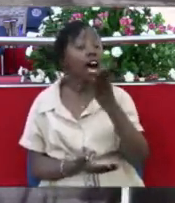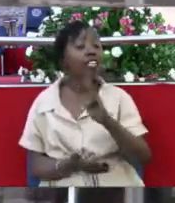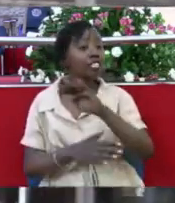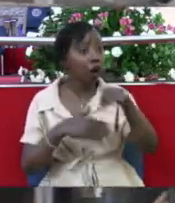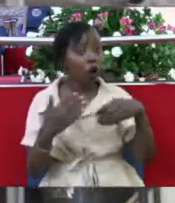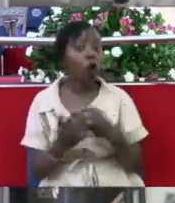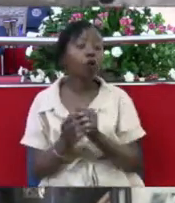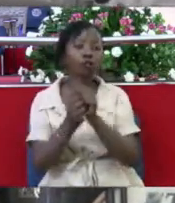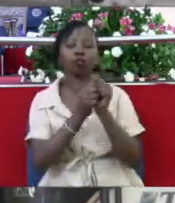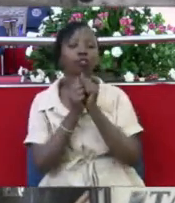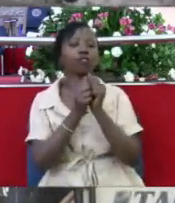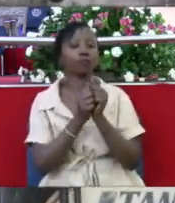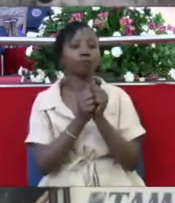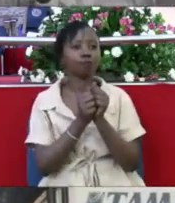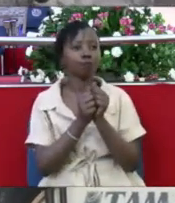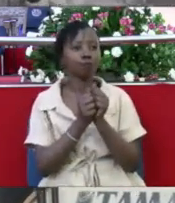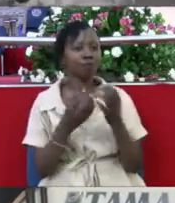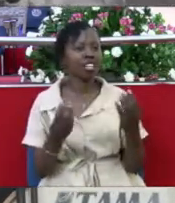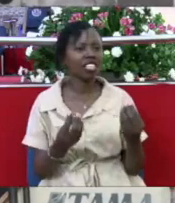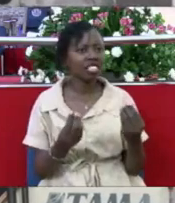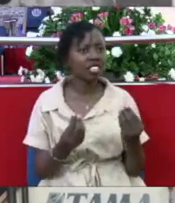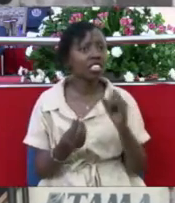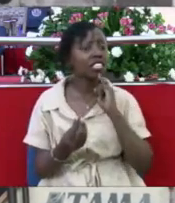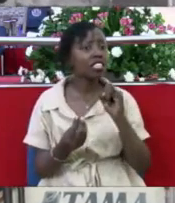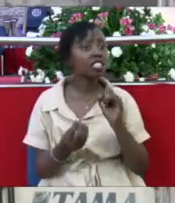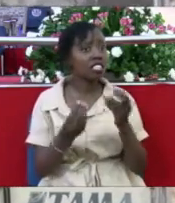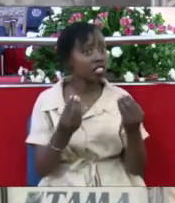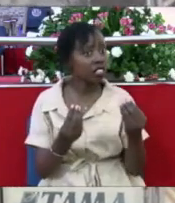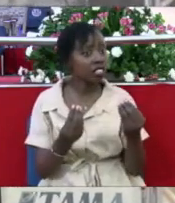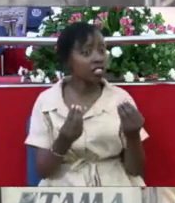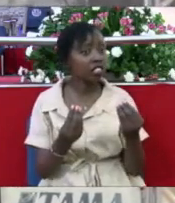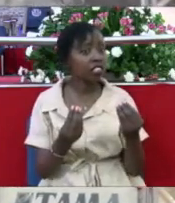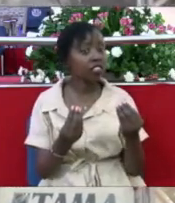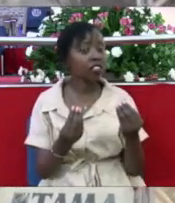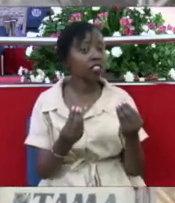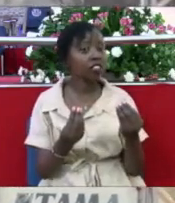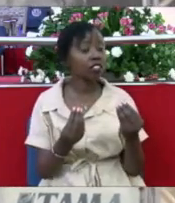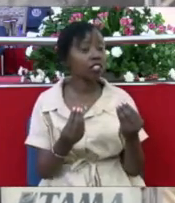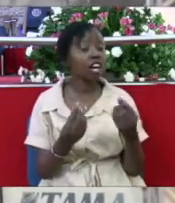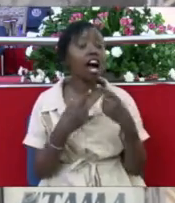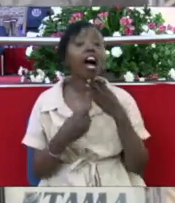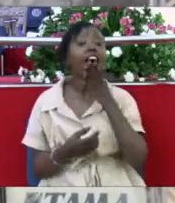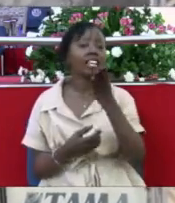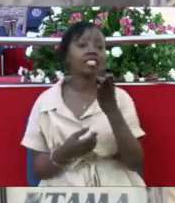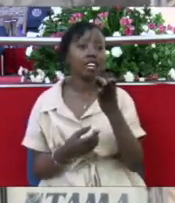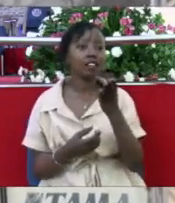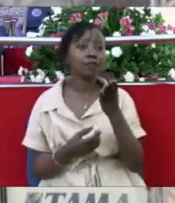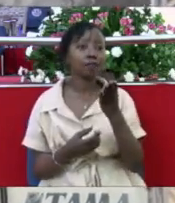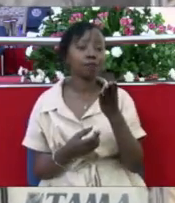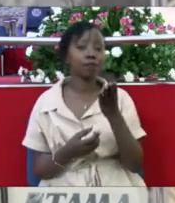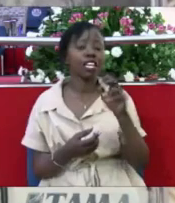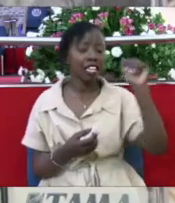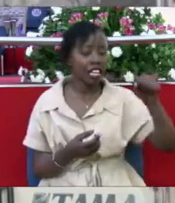tujibu kwa pamoja. Is it easy? Ni rahisi? I want you to answer together with a big yes or no. You decide which one